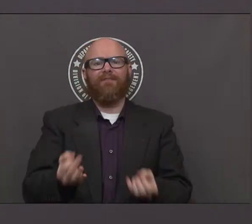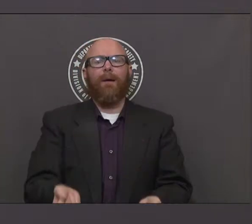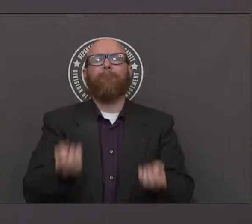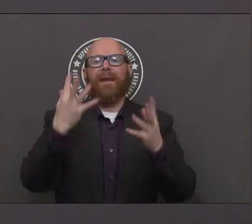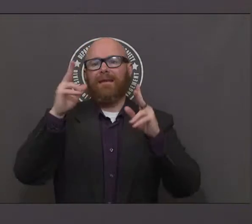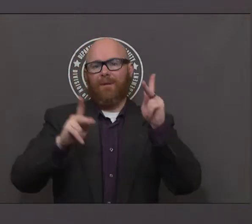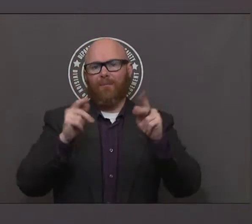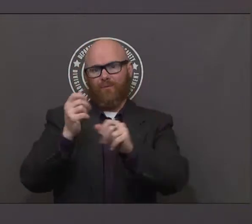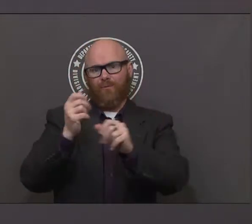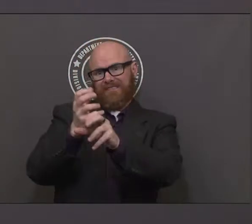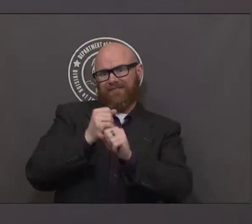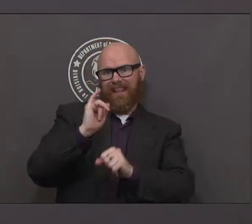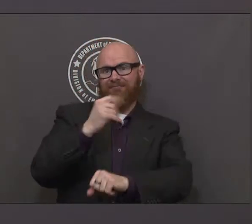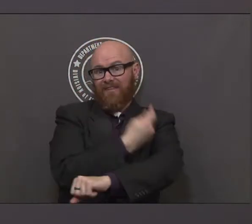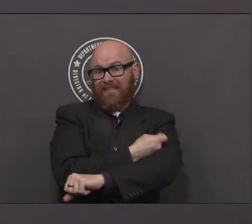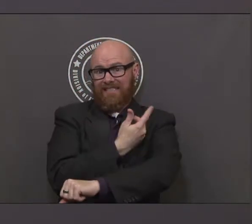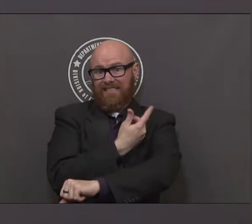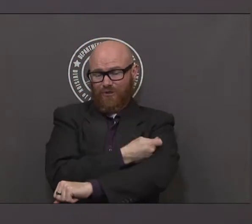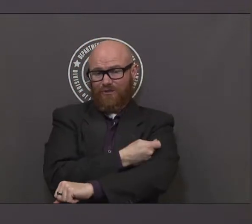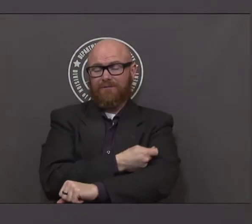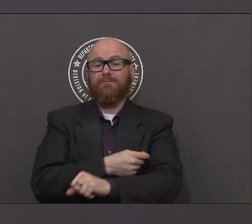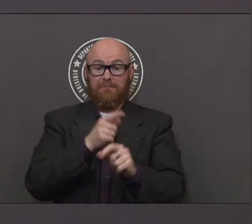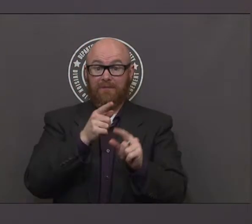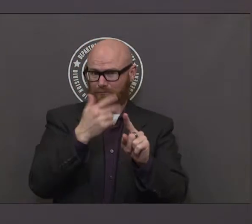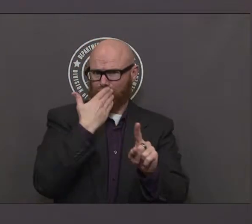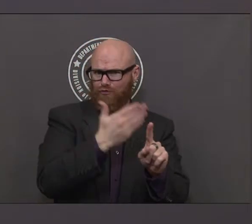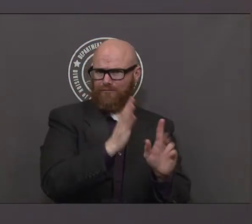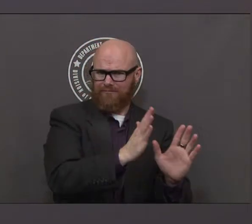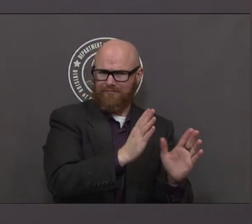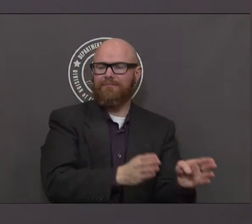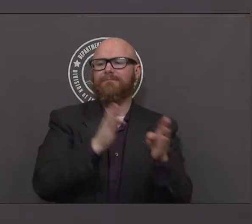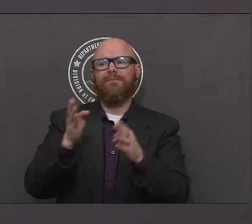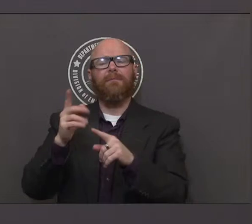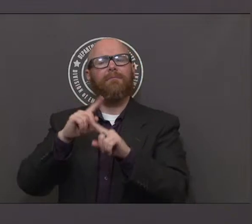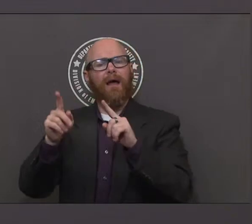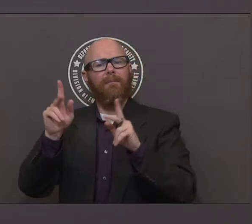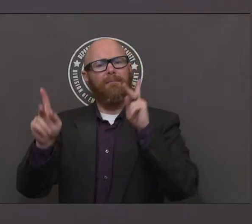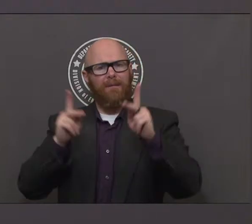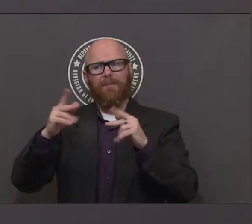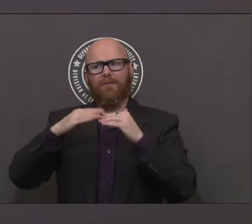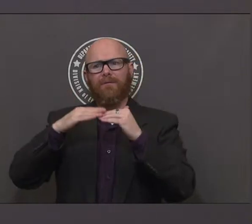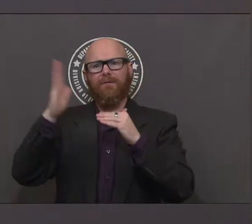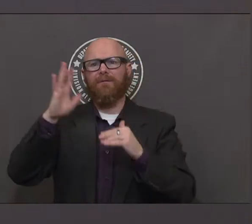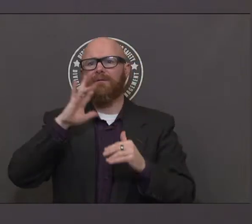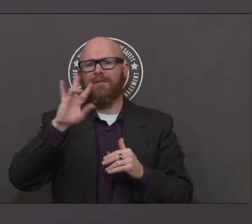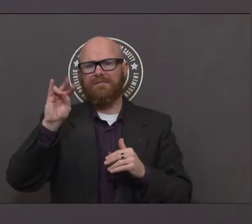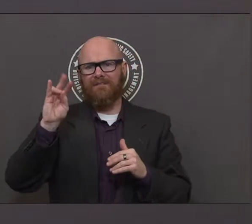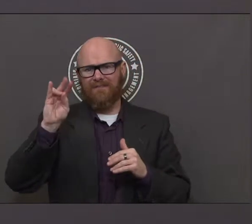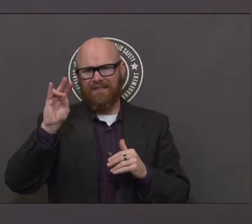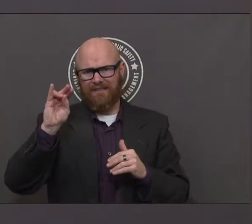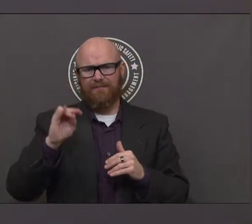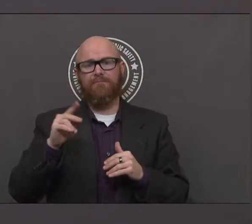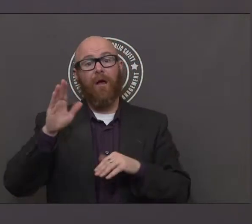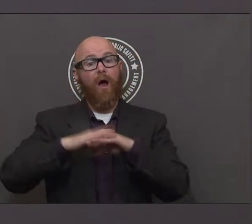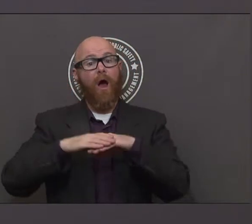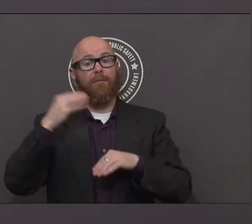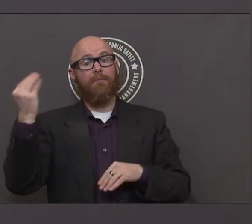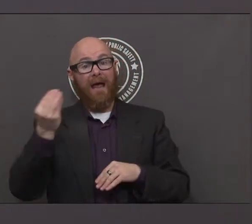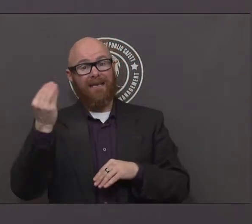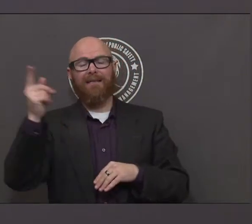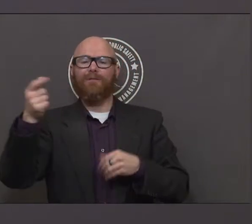people's arms. At the same time, especially those over 70, they go online Monday trying to get a